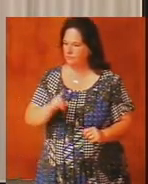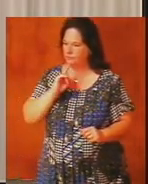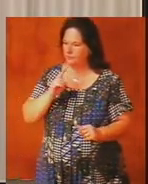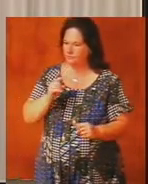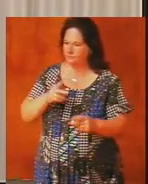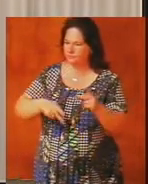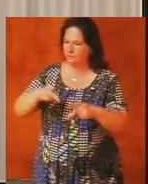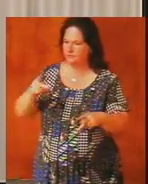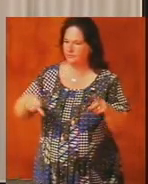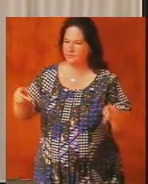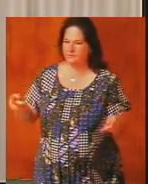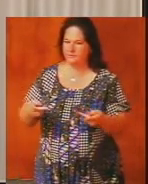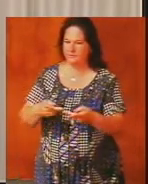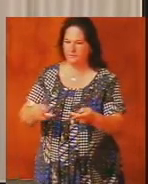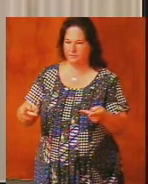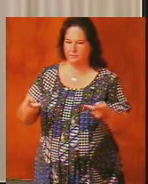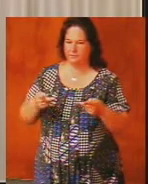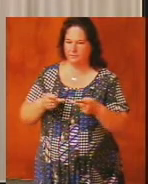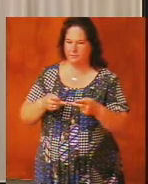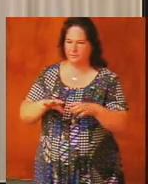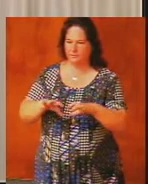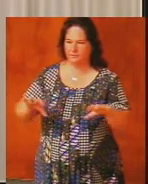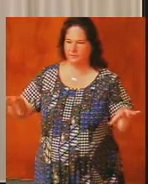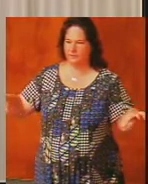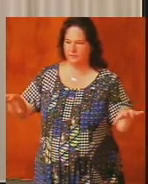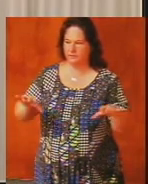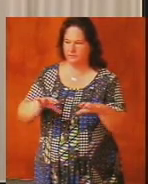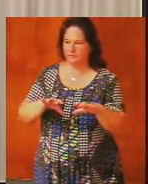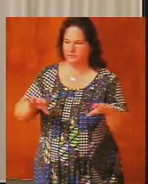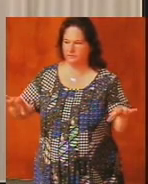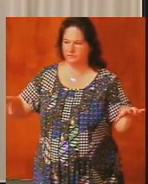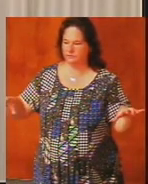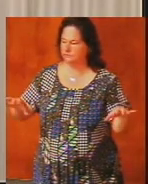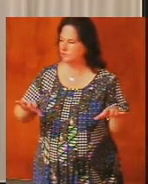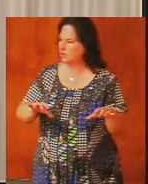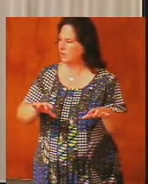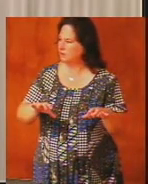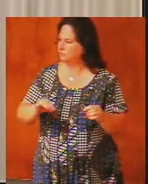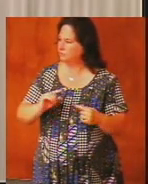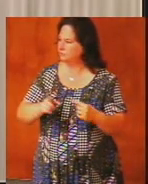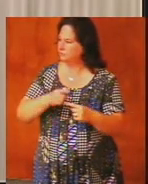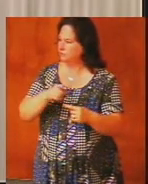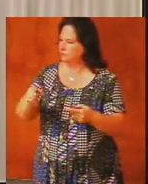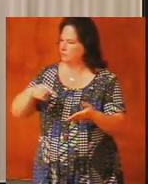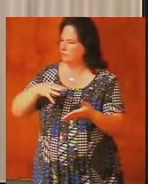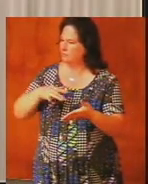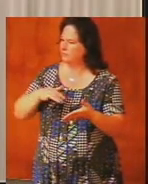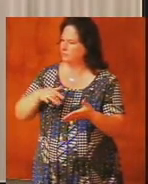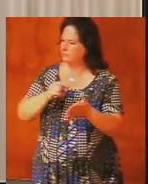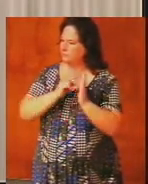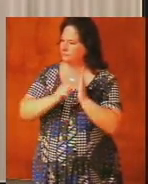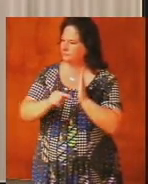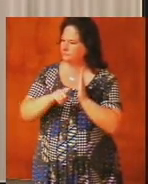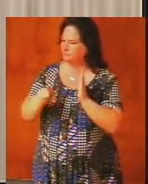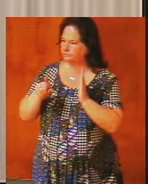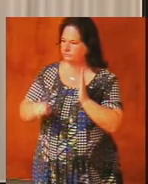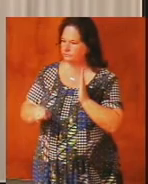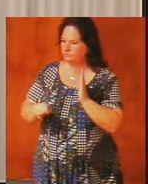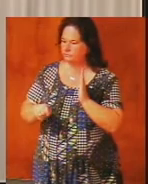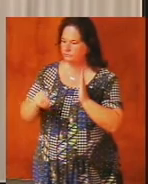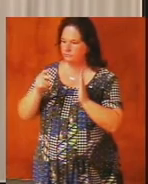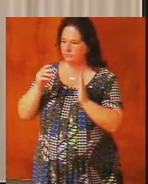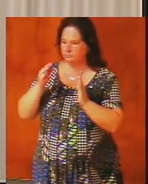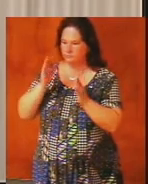various places in the spectrum. When you're studying a passage, you need to note